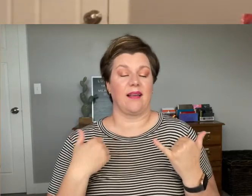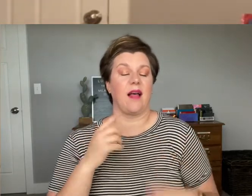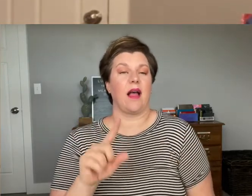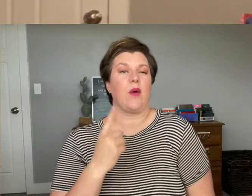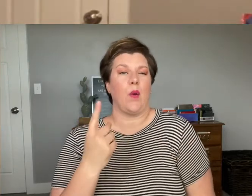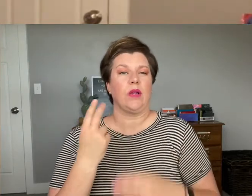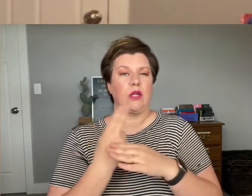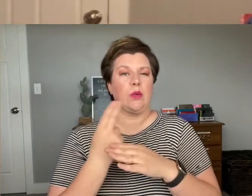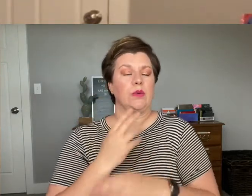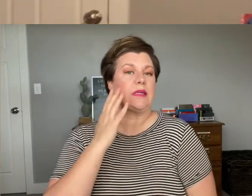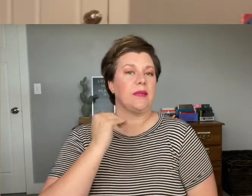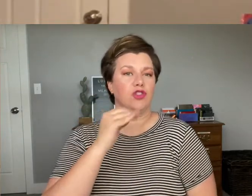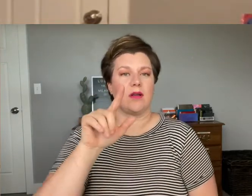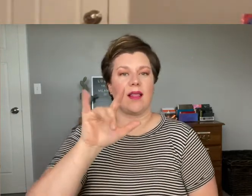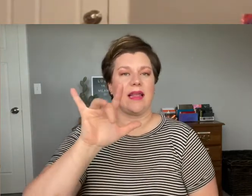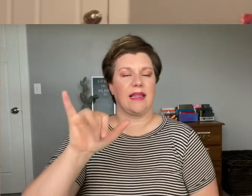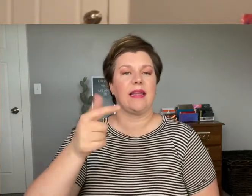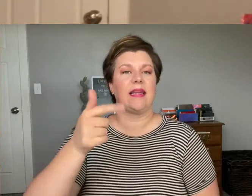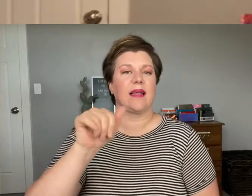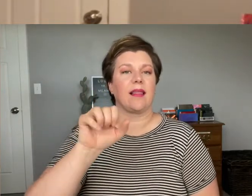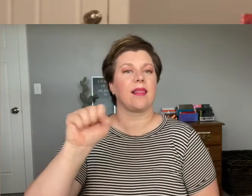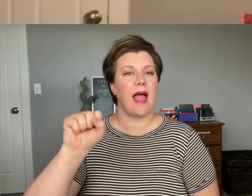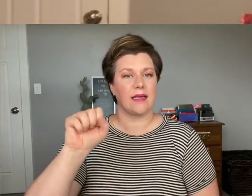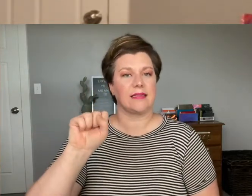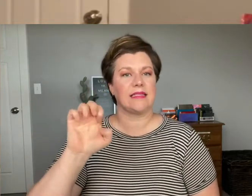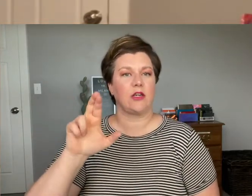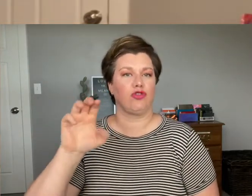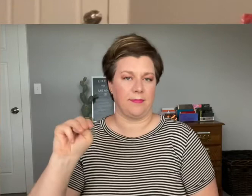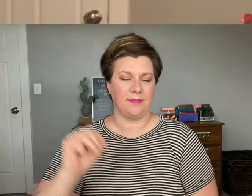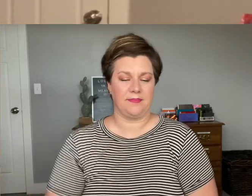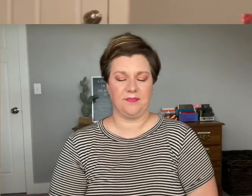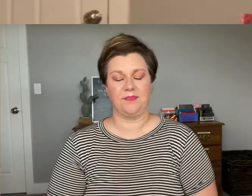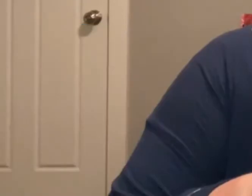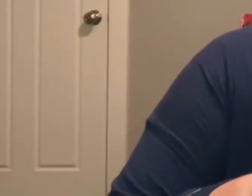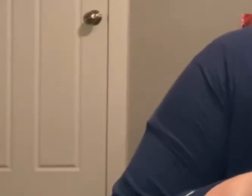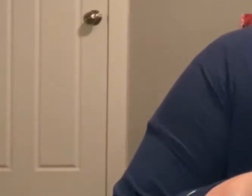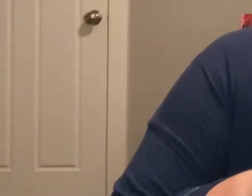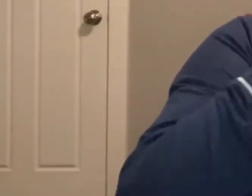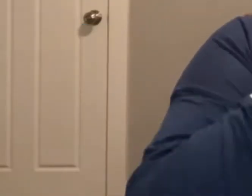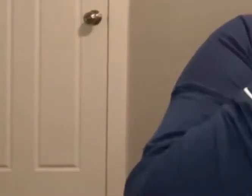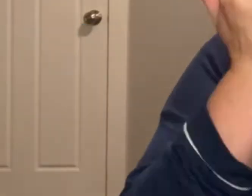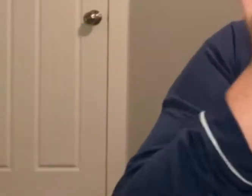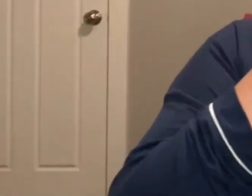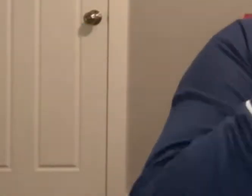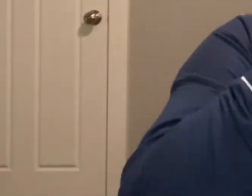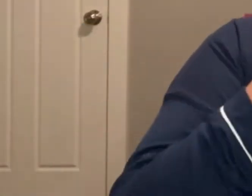with. Today, I am only going to be using the Peach and Lily Glass Refining Serum.